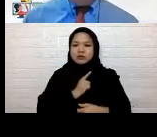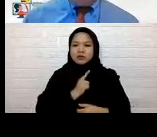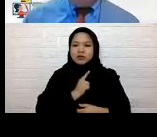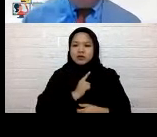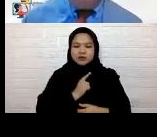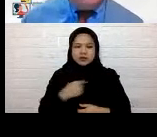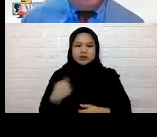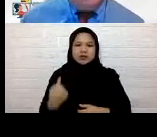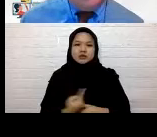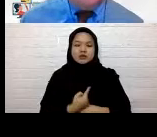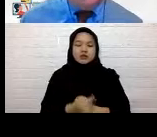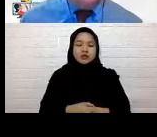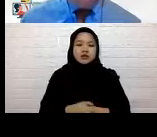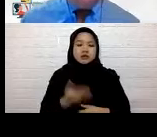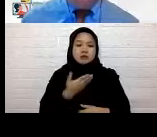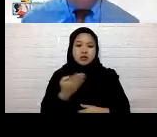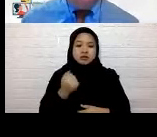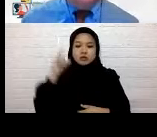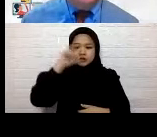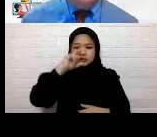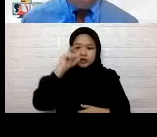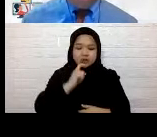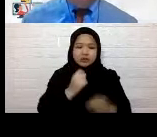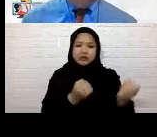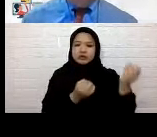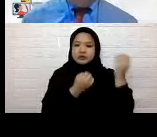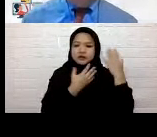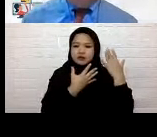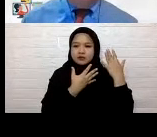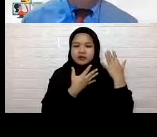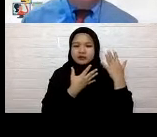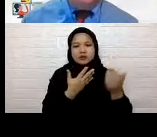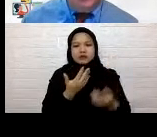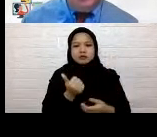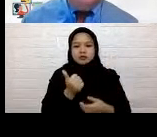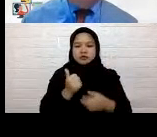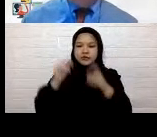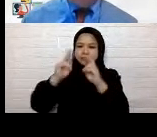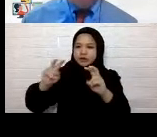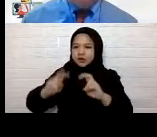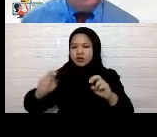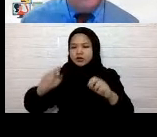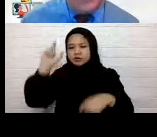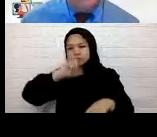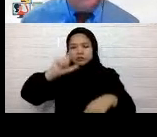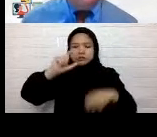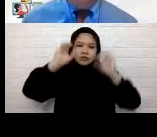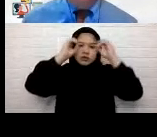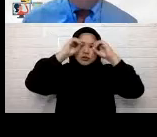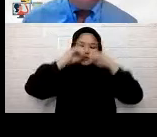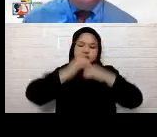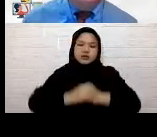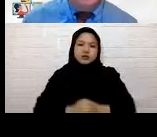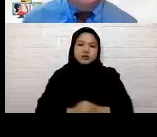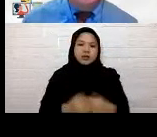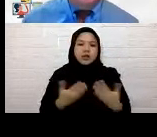by doing that online search, that electronic search on Google or Facebook or